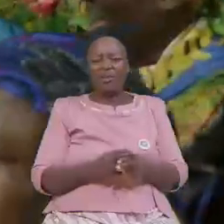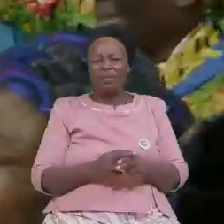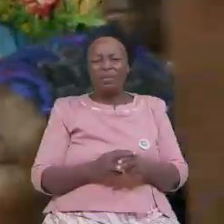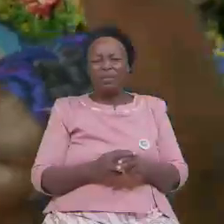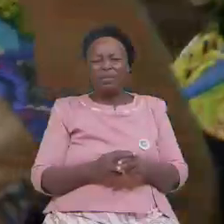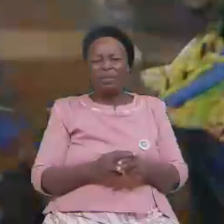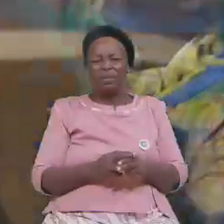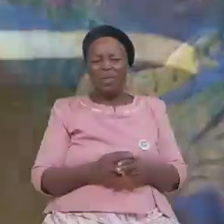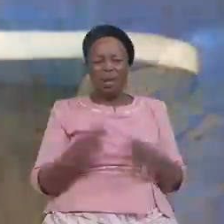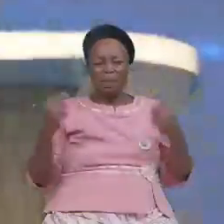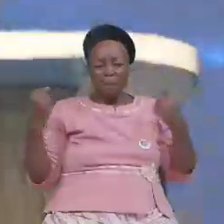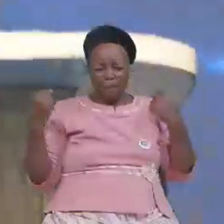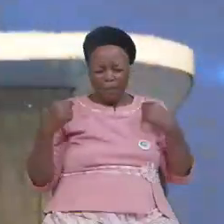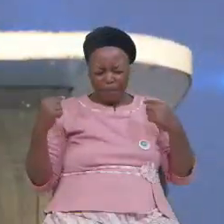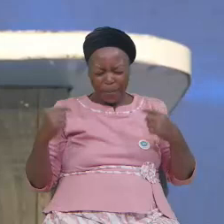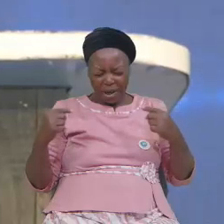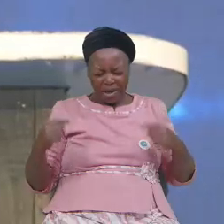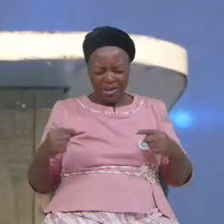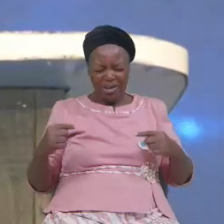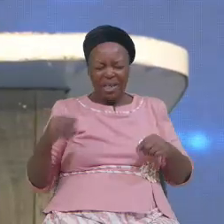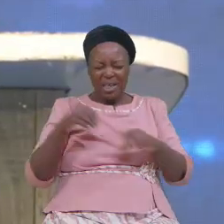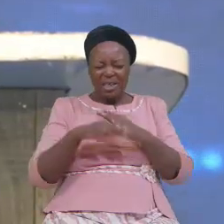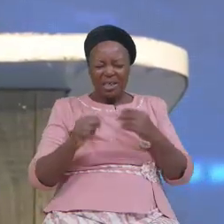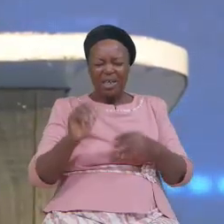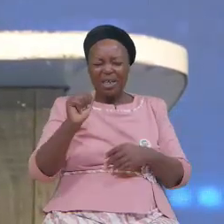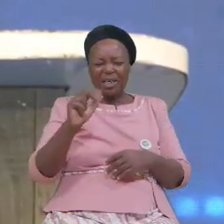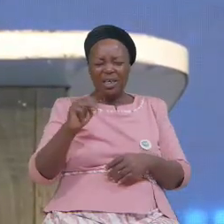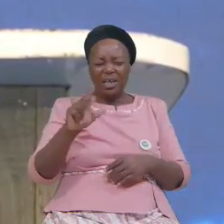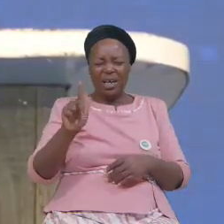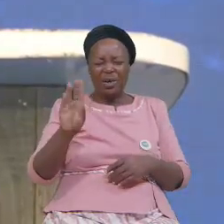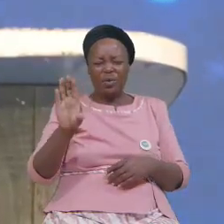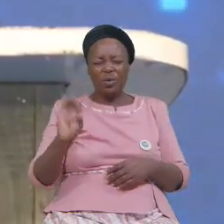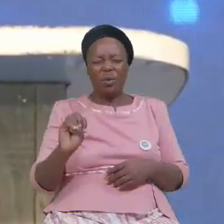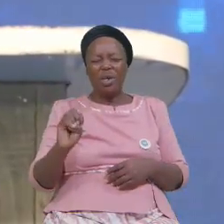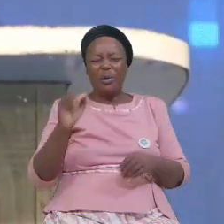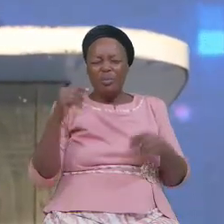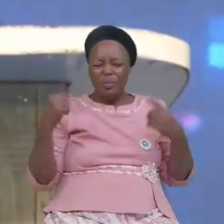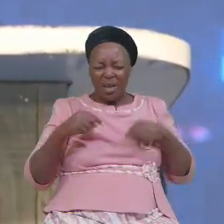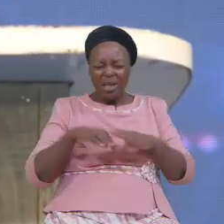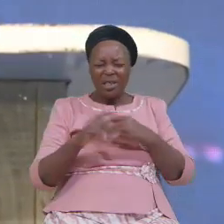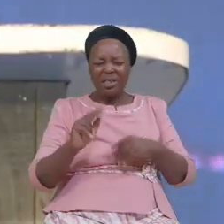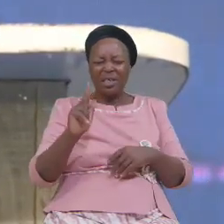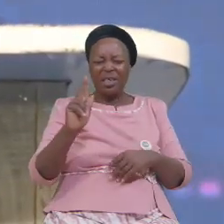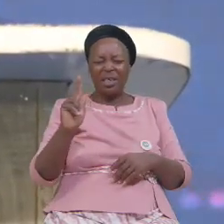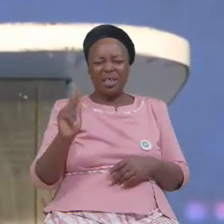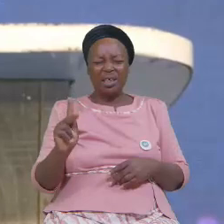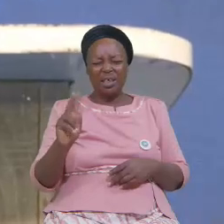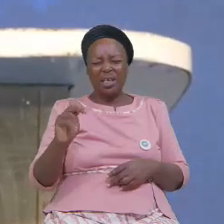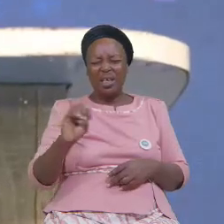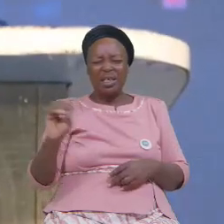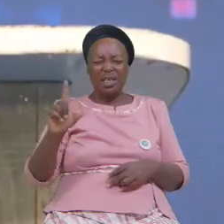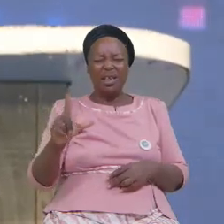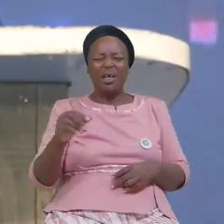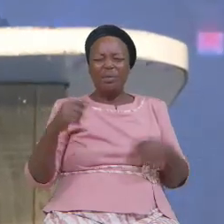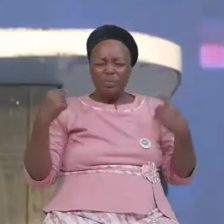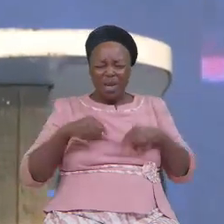Pain in the ankle, pain in the knee, and pain at the waist,